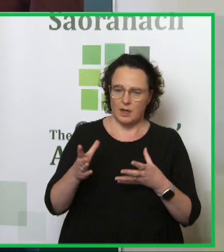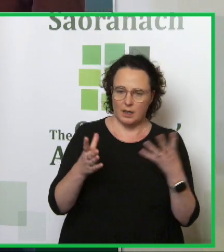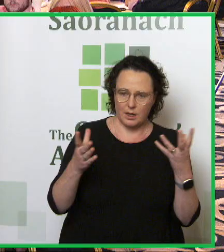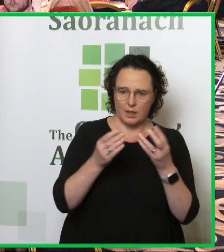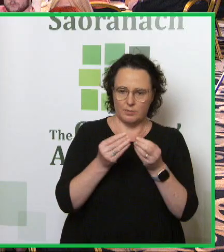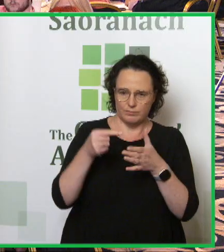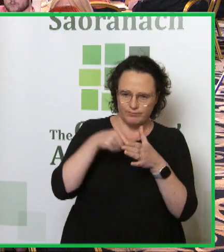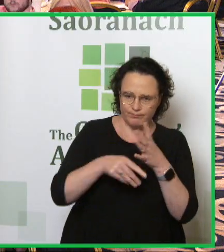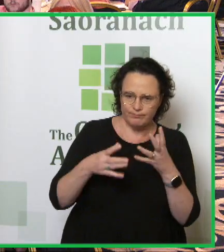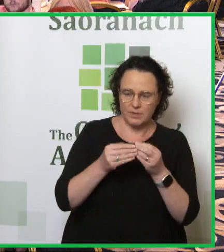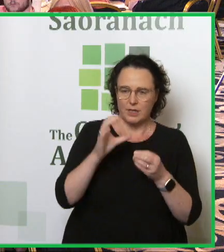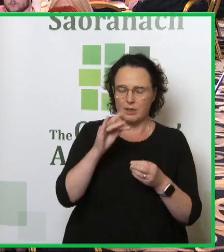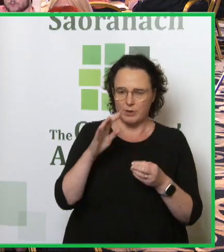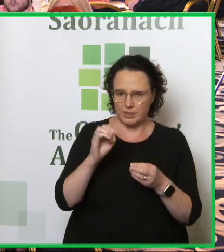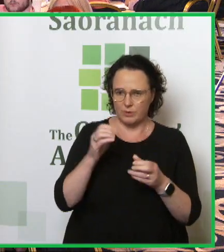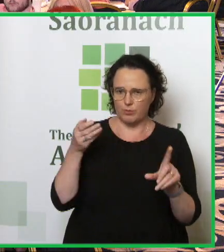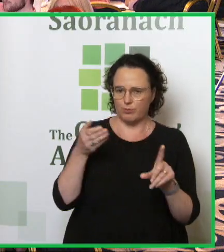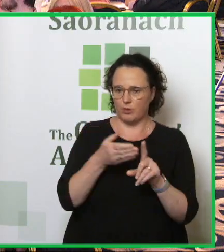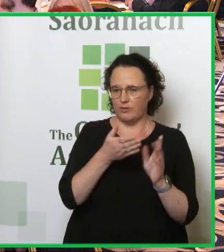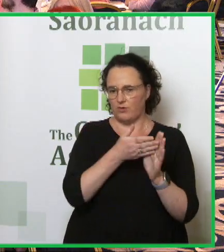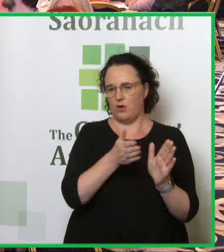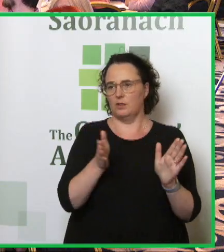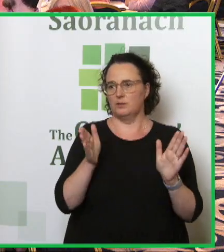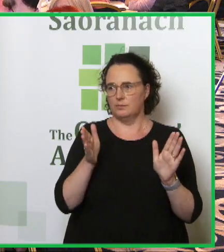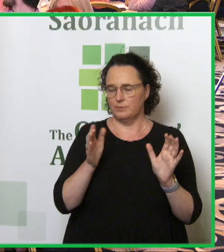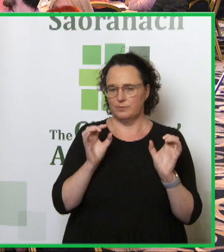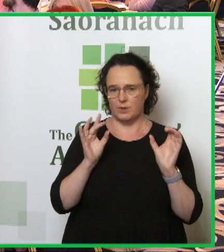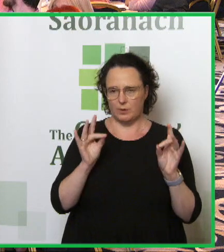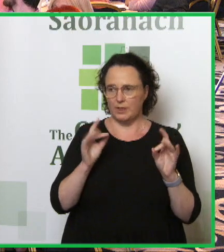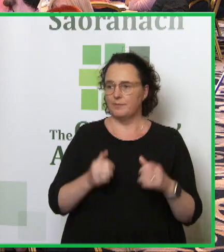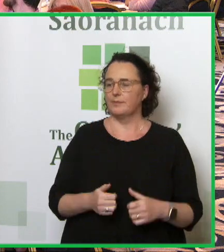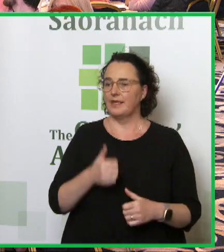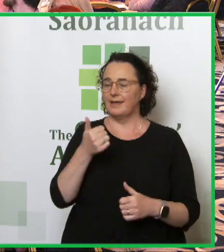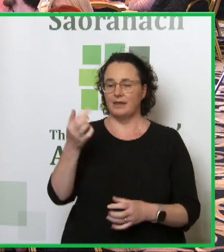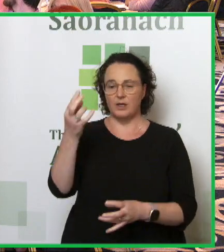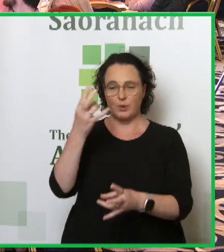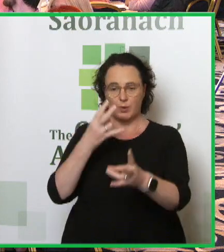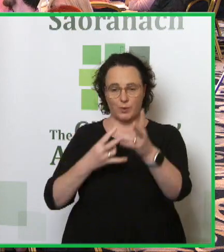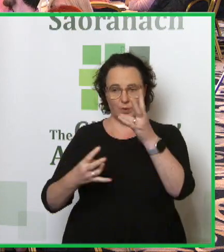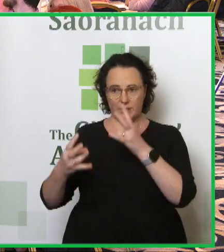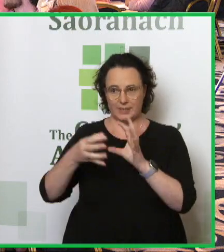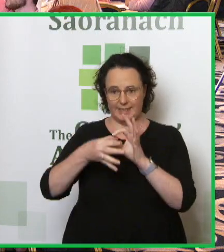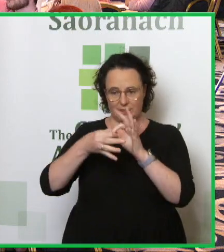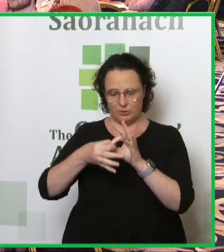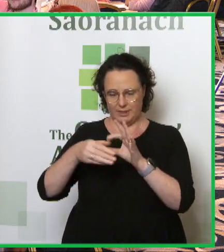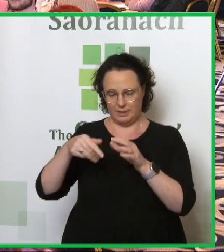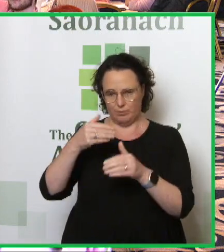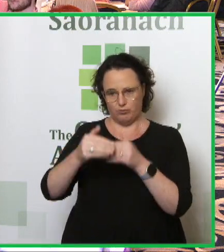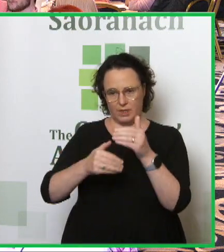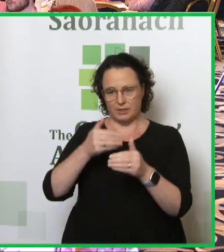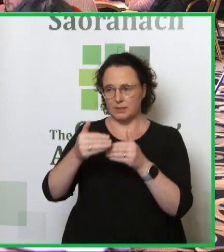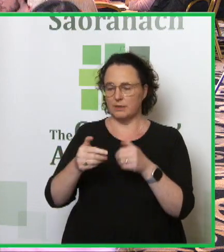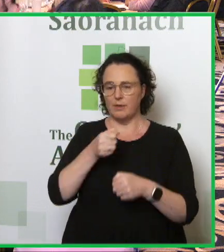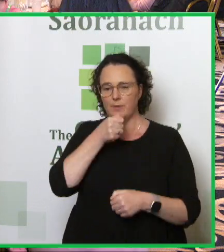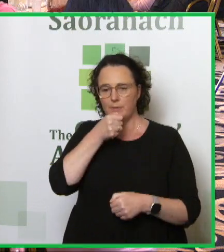we just ask Karen to stay here, and we just, any kind of technical questions just in terms of the process? Jack, here, we can get a mic just